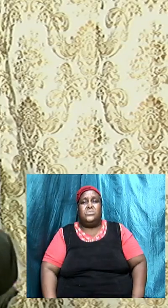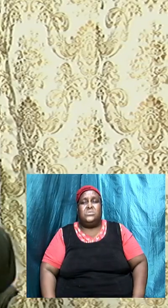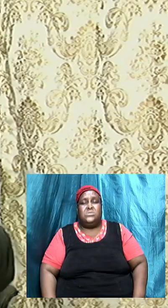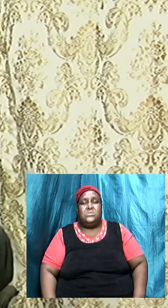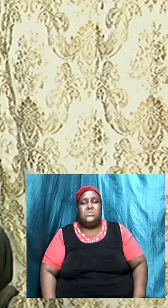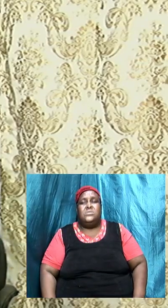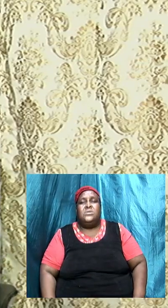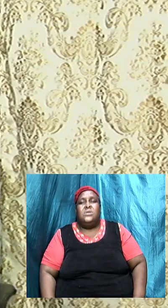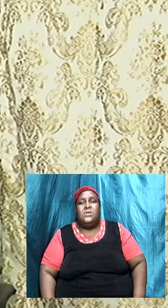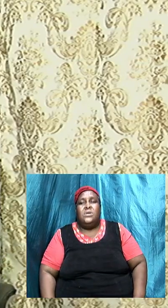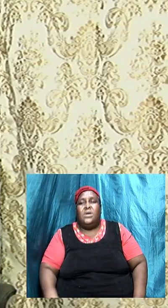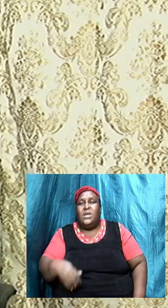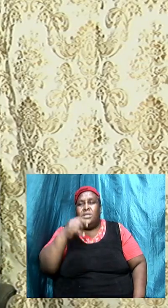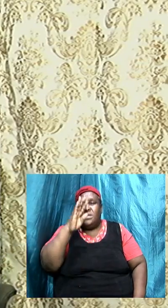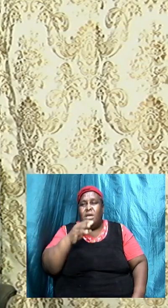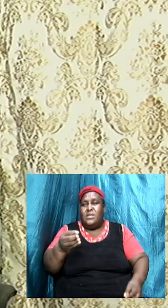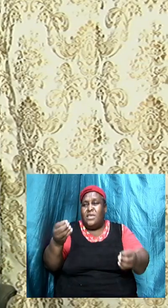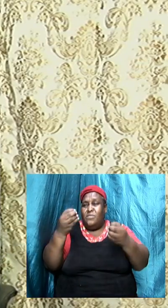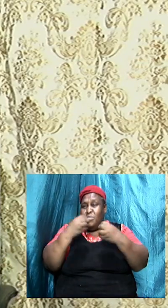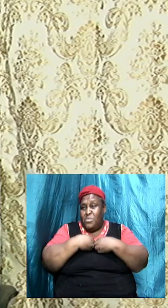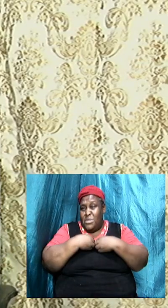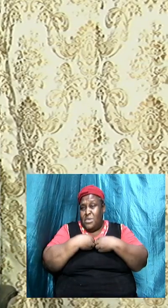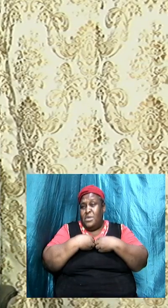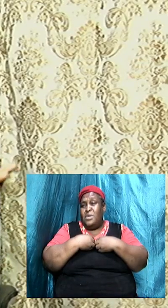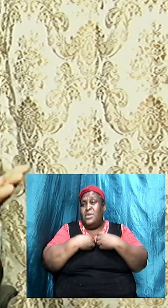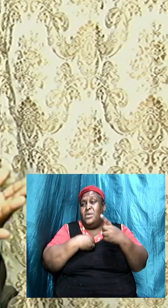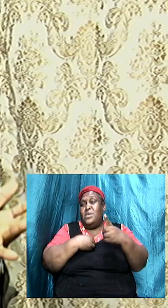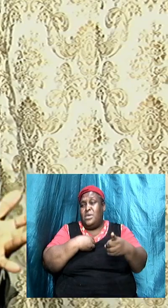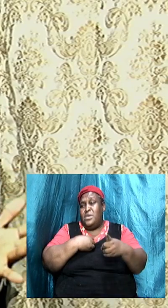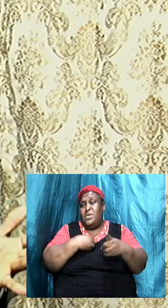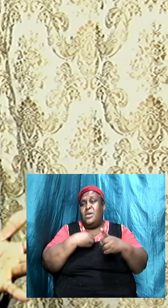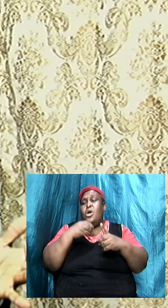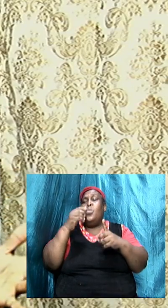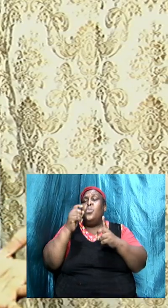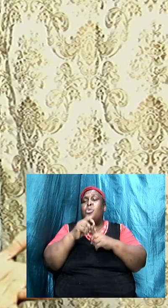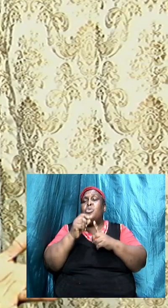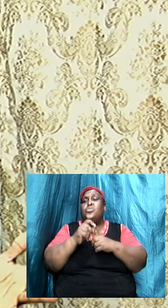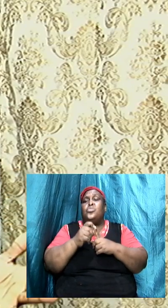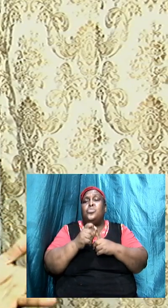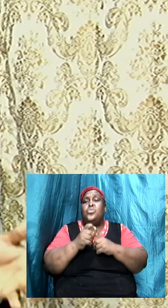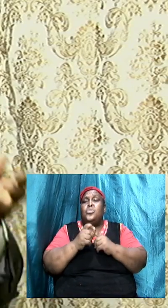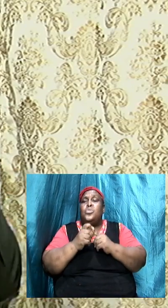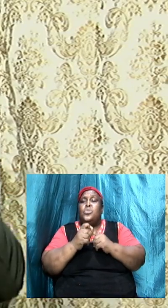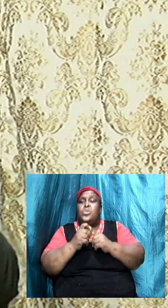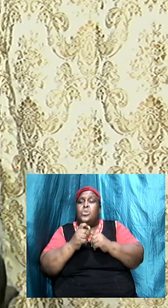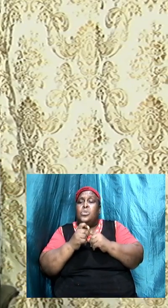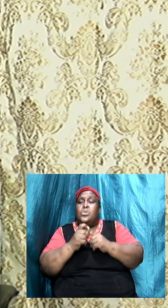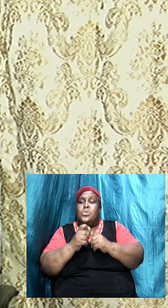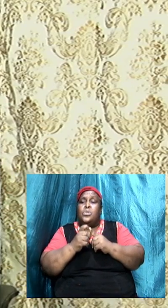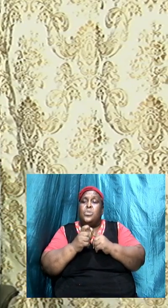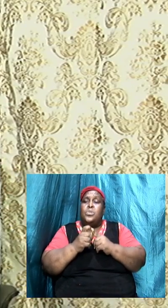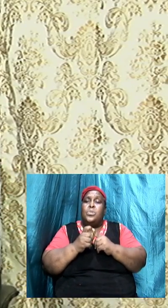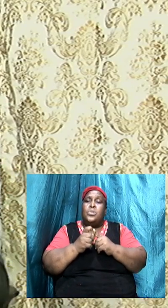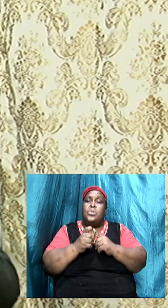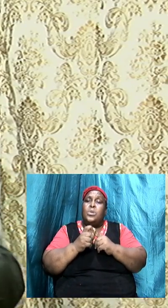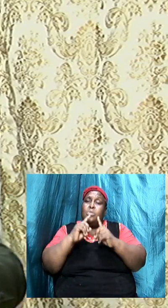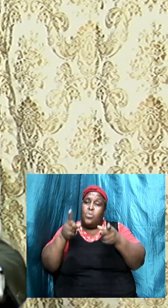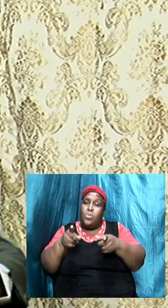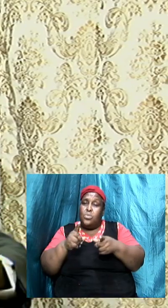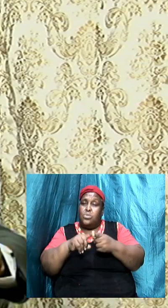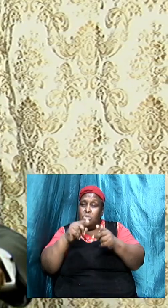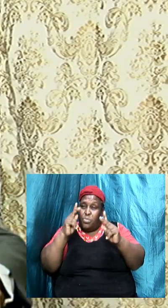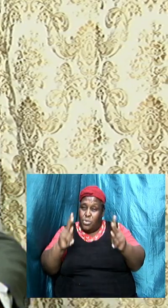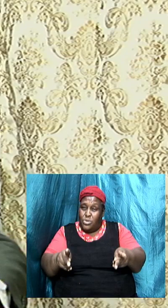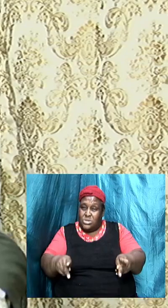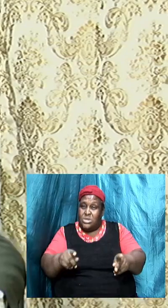And God give me a word. Remember now, you see it? We say, don't forsake the assembling of the brethren. And God gave me a word. I'm going to go to the person and say, look